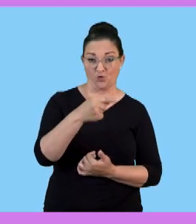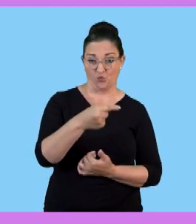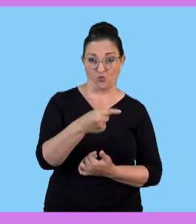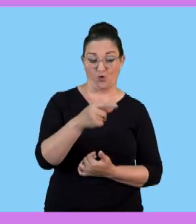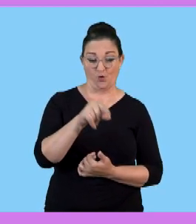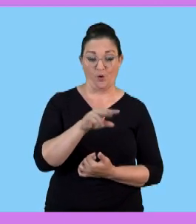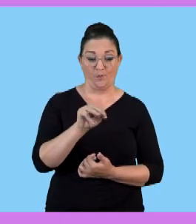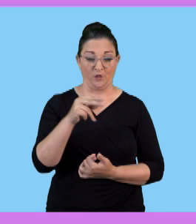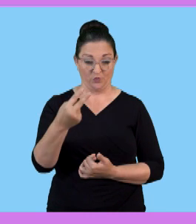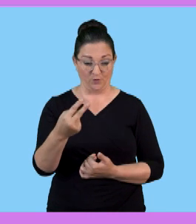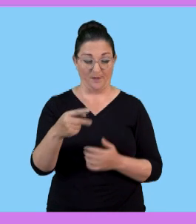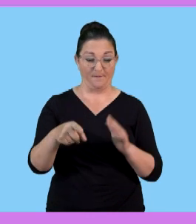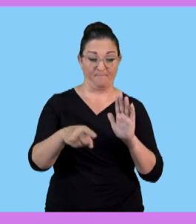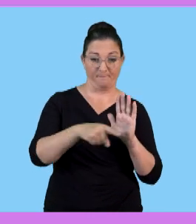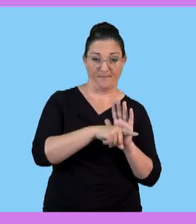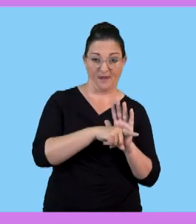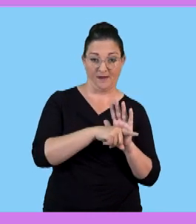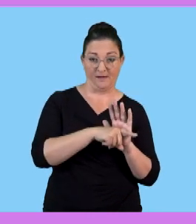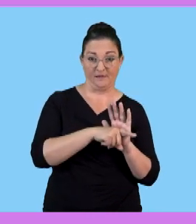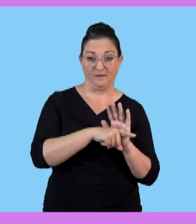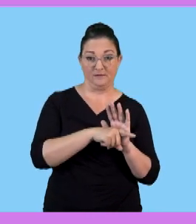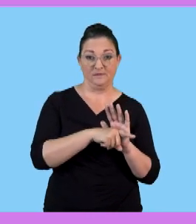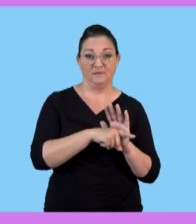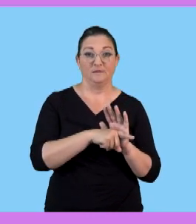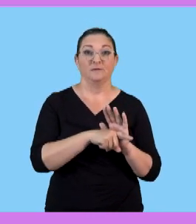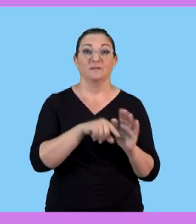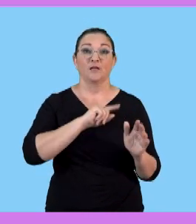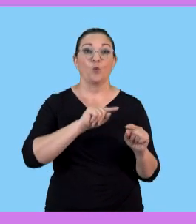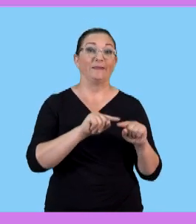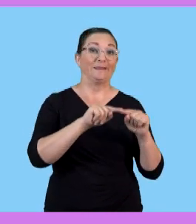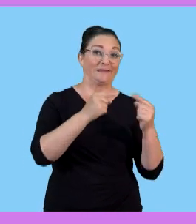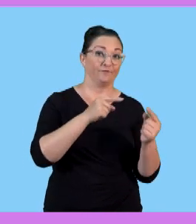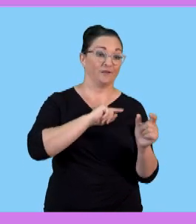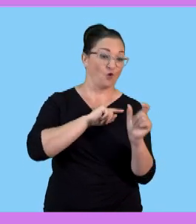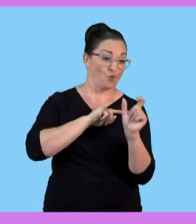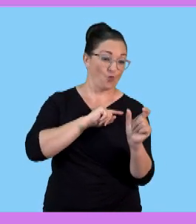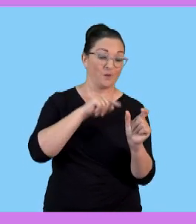kilogram per square meter minus, that's what the word difference referred to. It